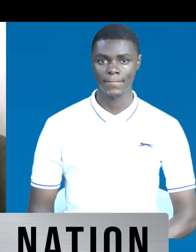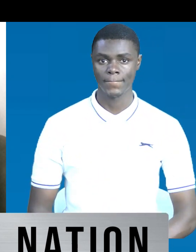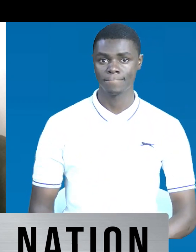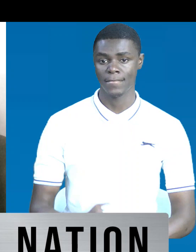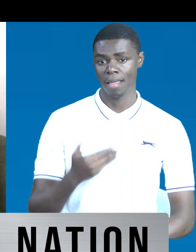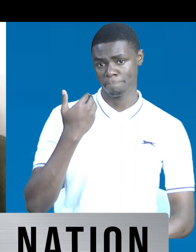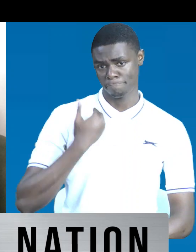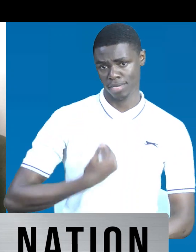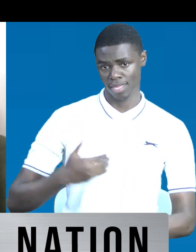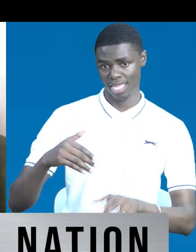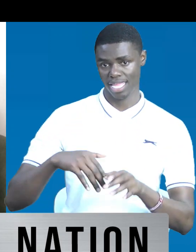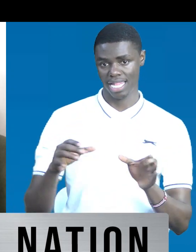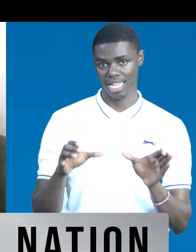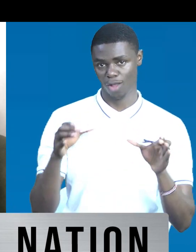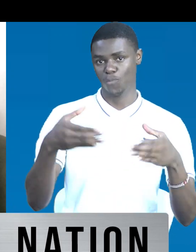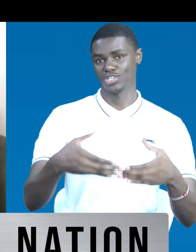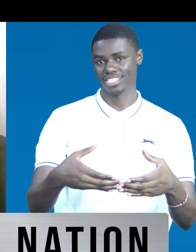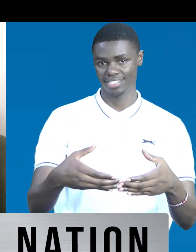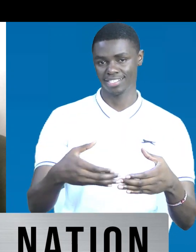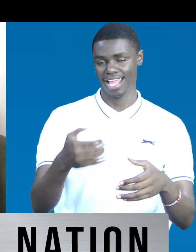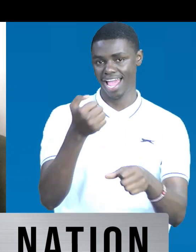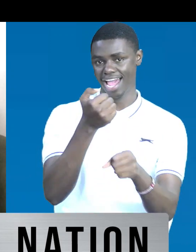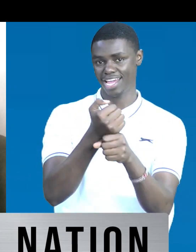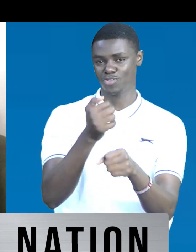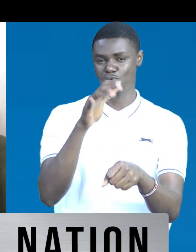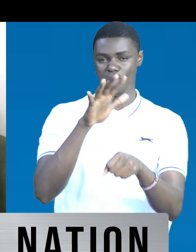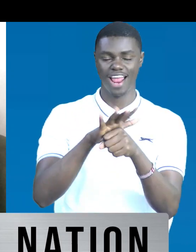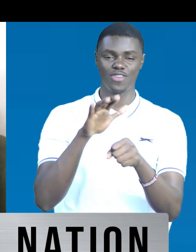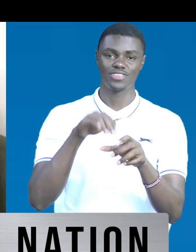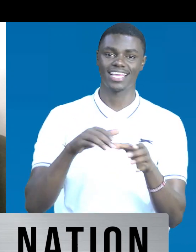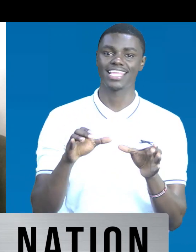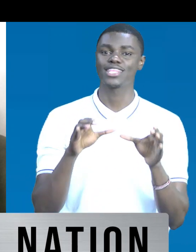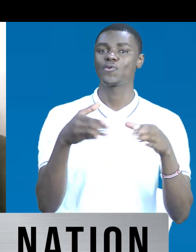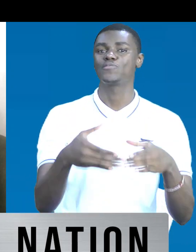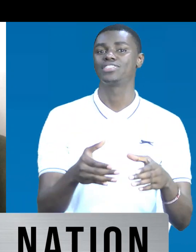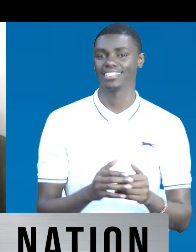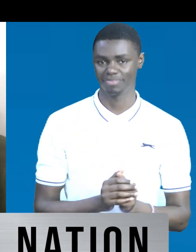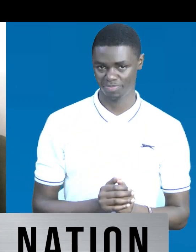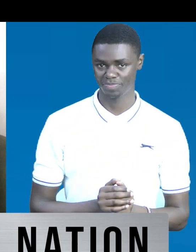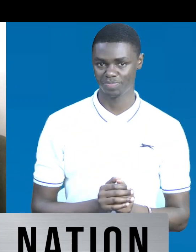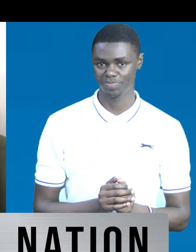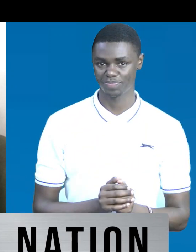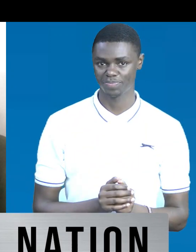in the community. Okay. I do a lot in the community.